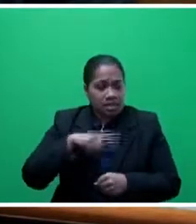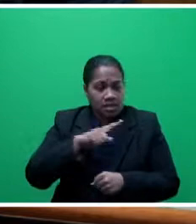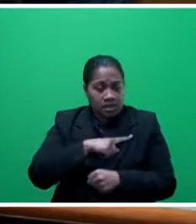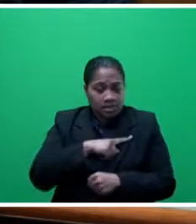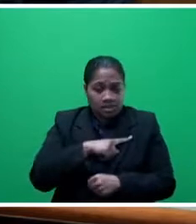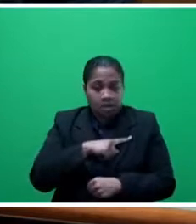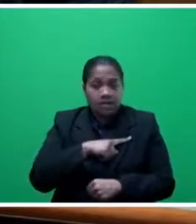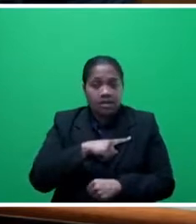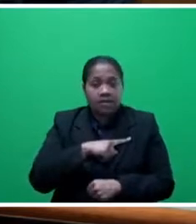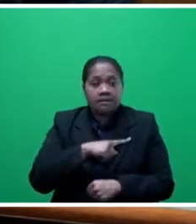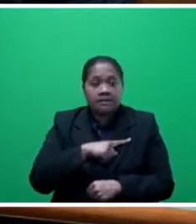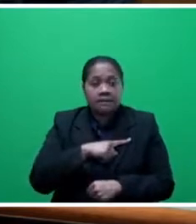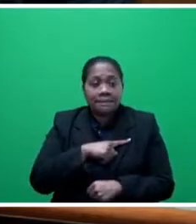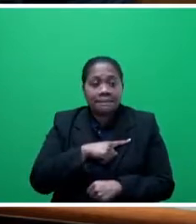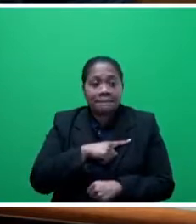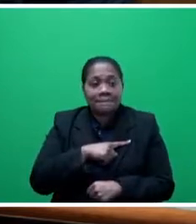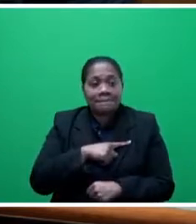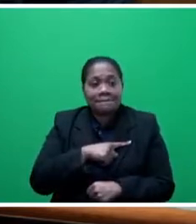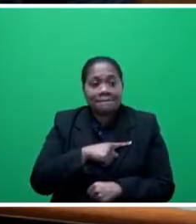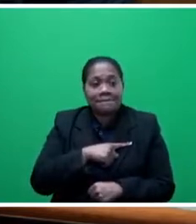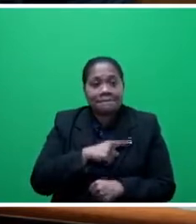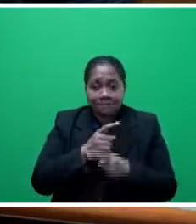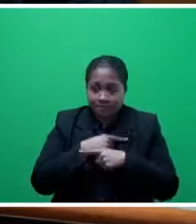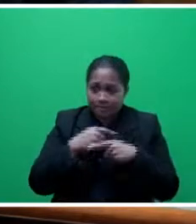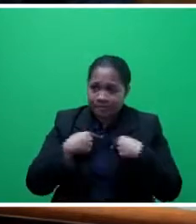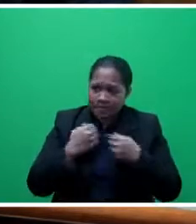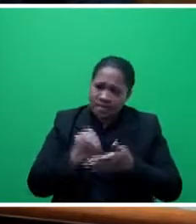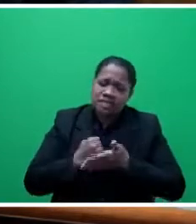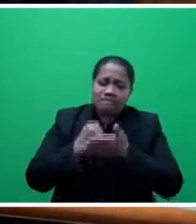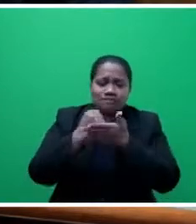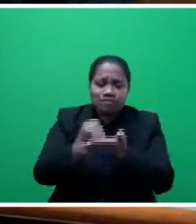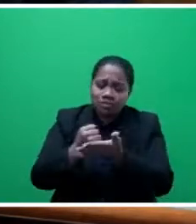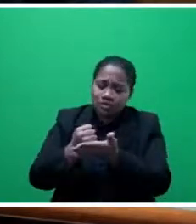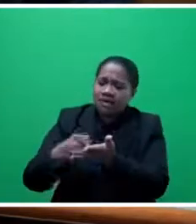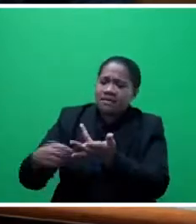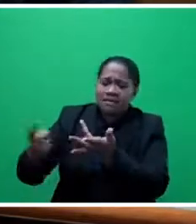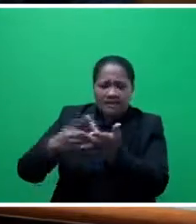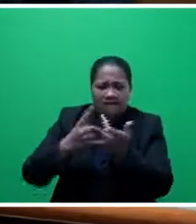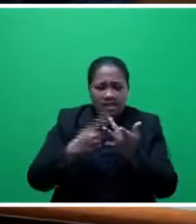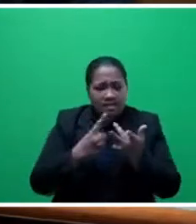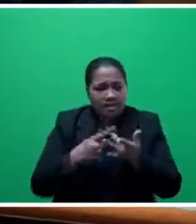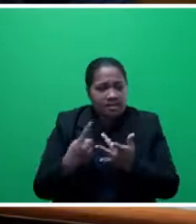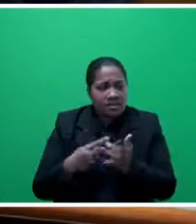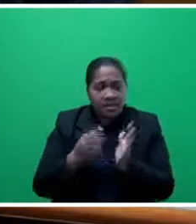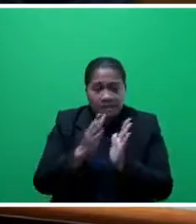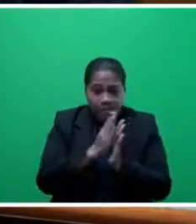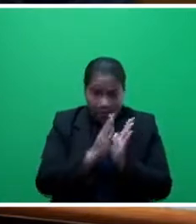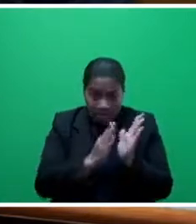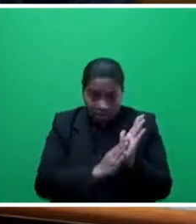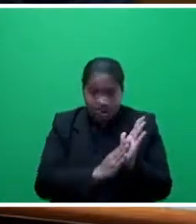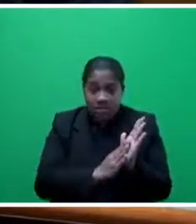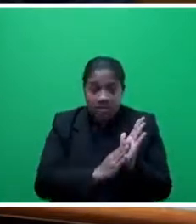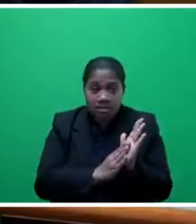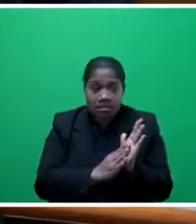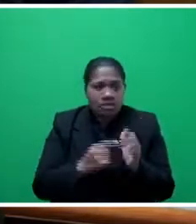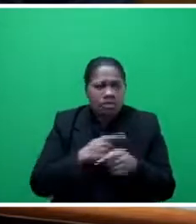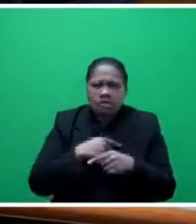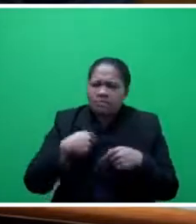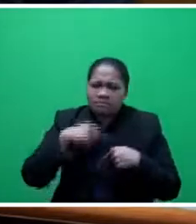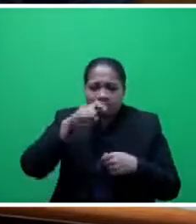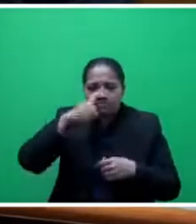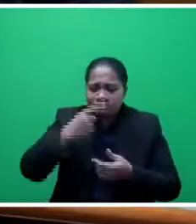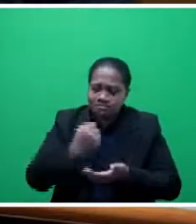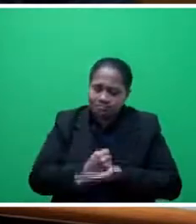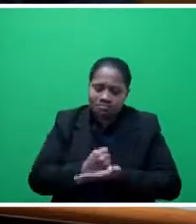we support all the other bills. We cannot support